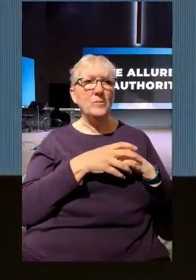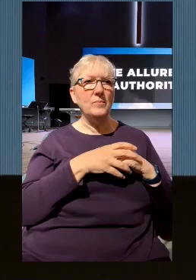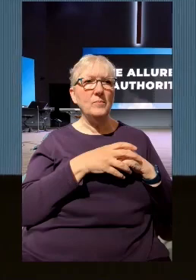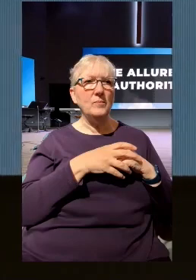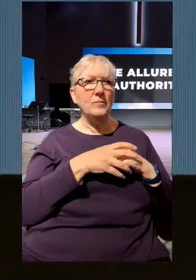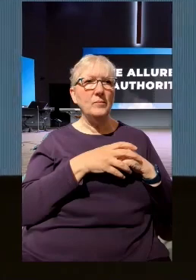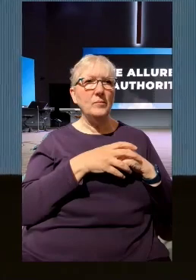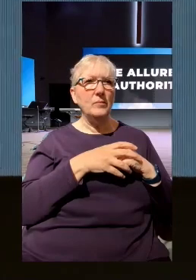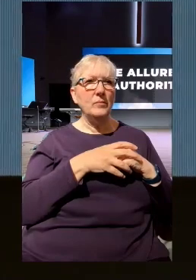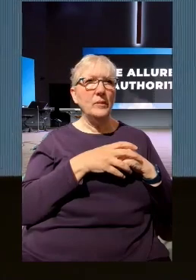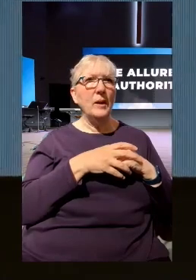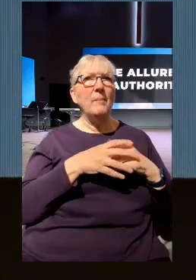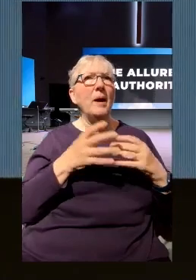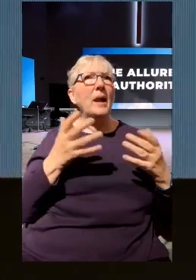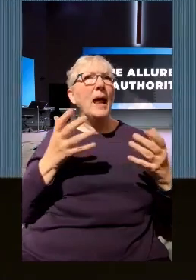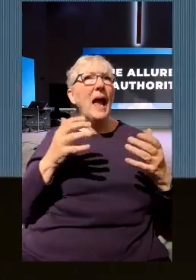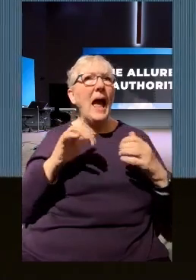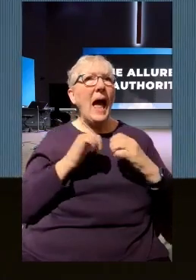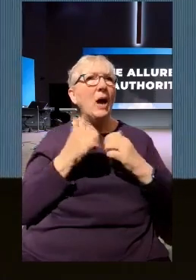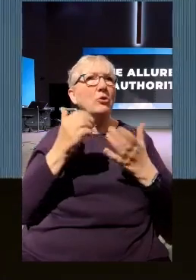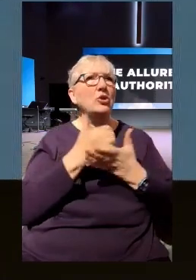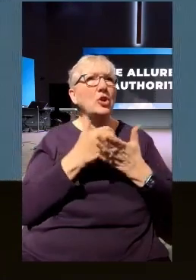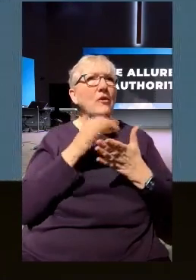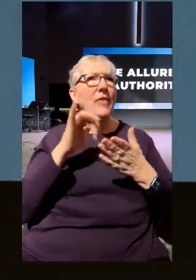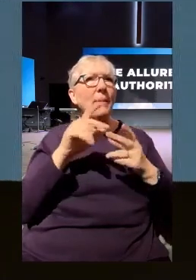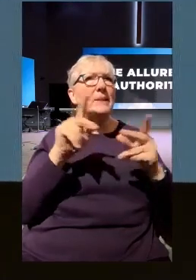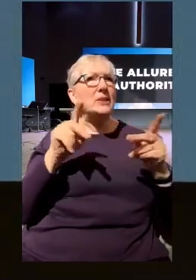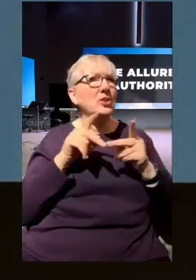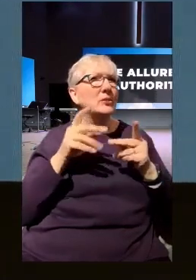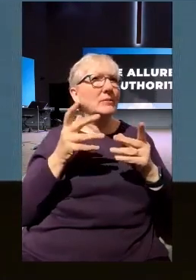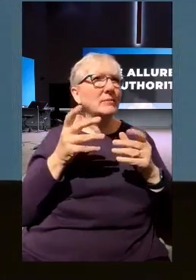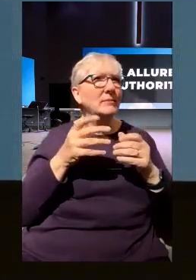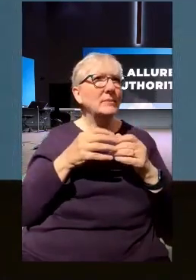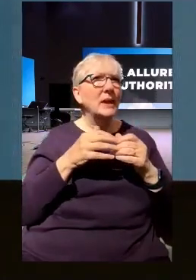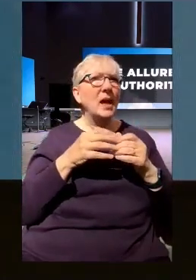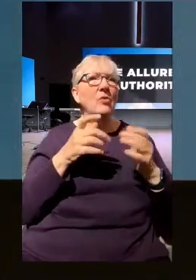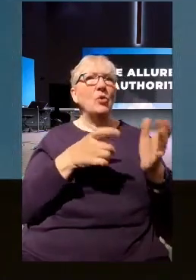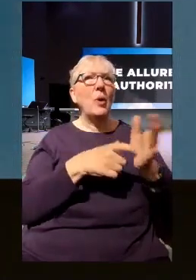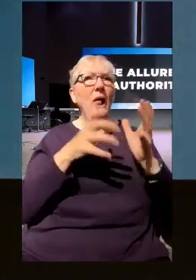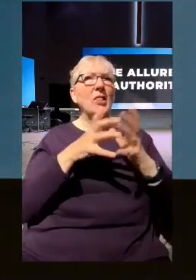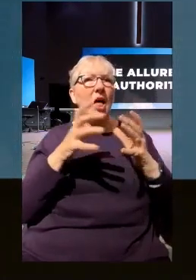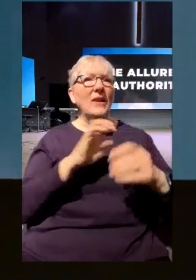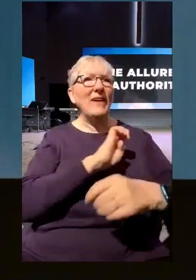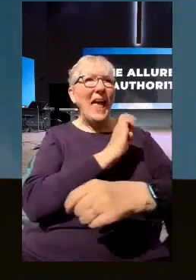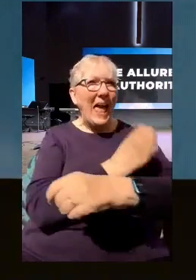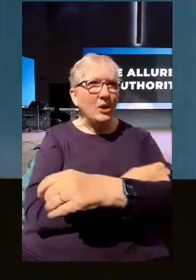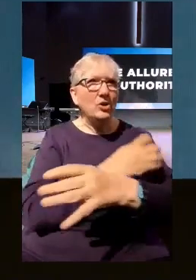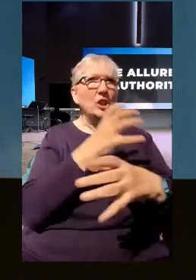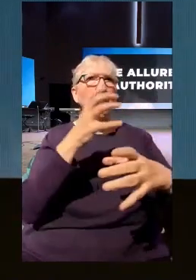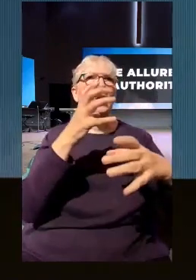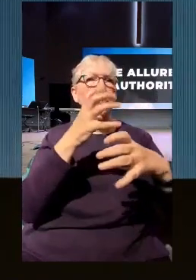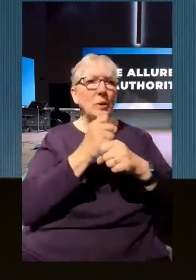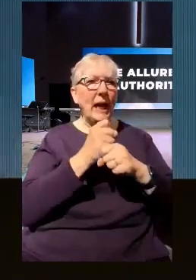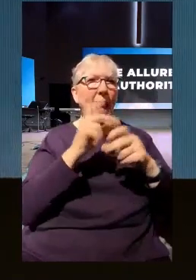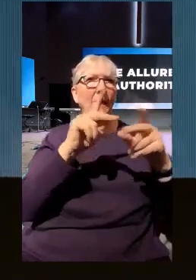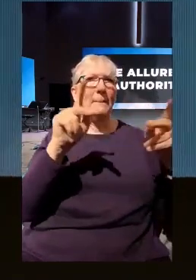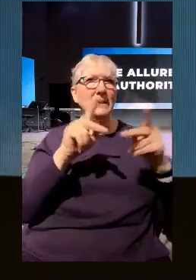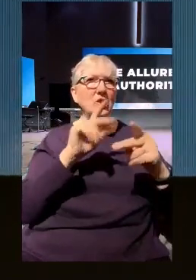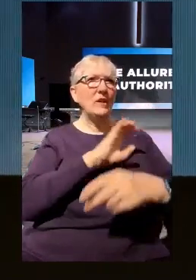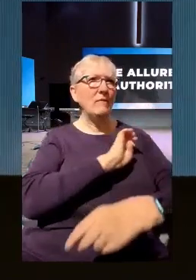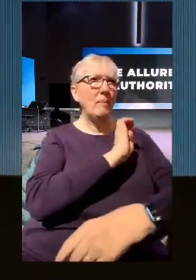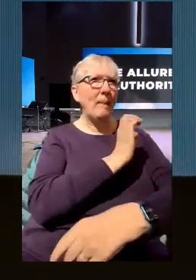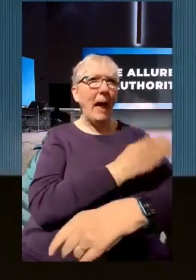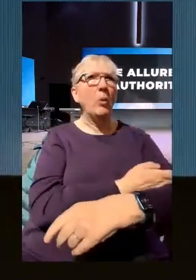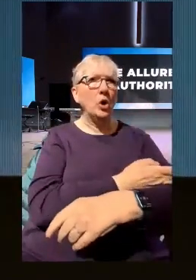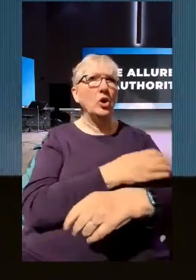deserve the positions that they seek? So it takes a lot of energy to achieve positions of power,